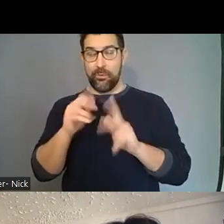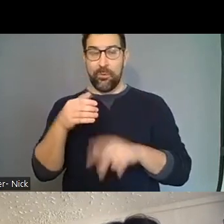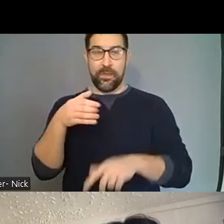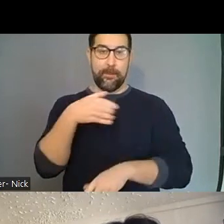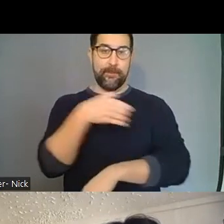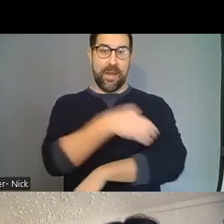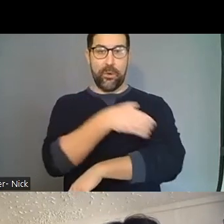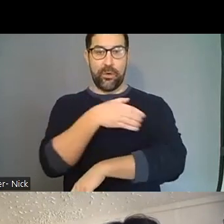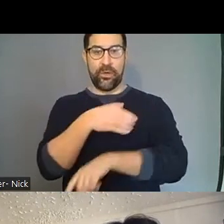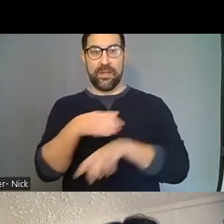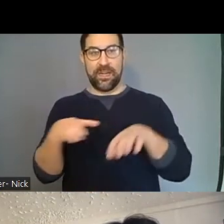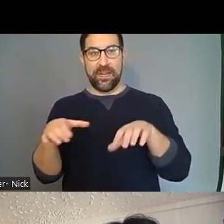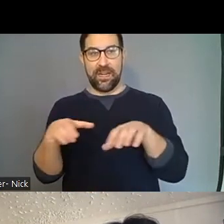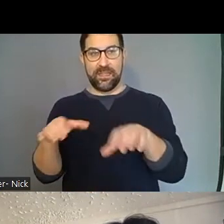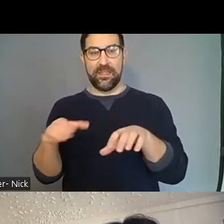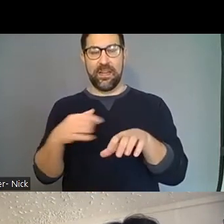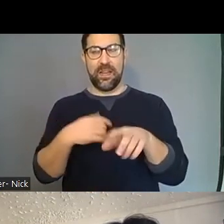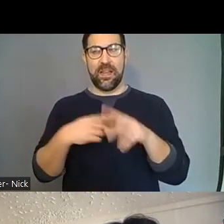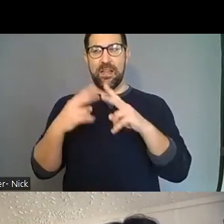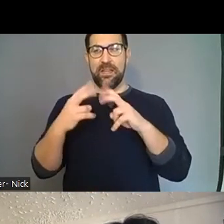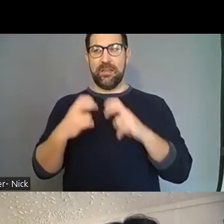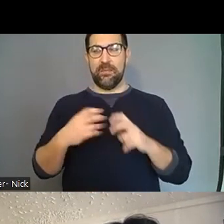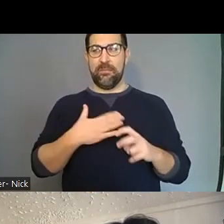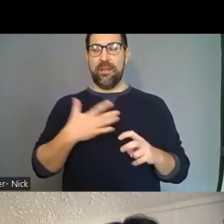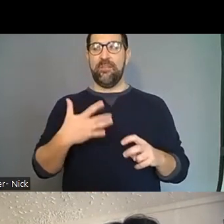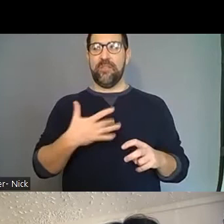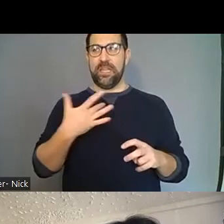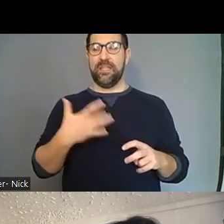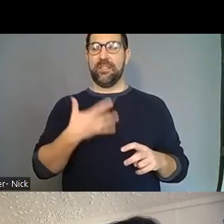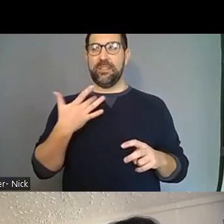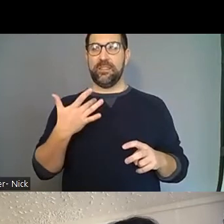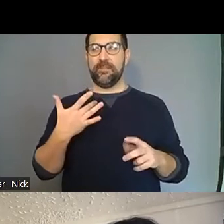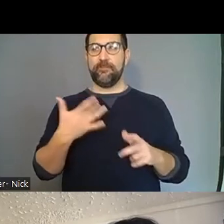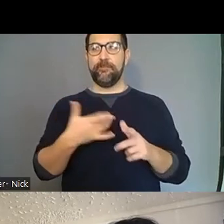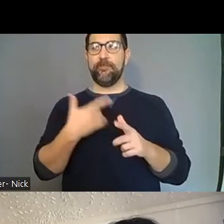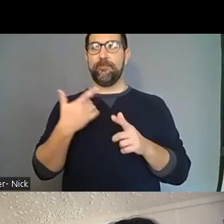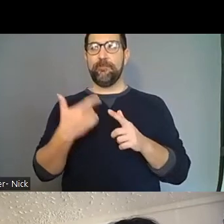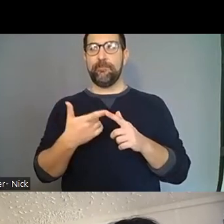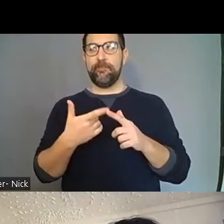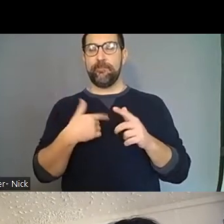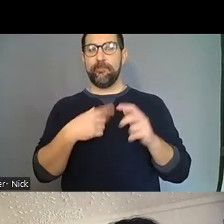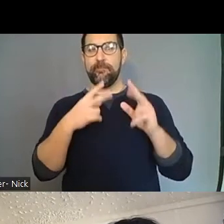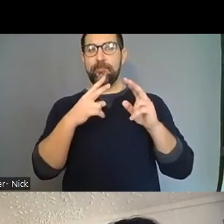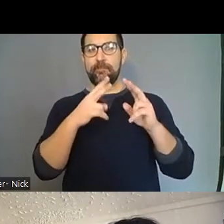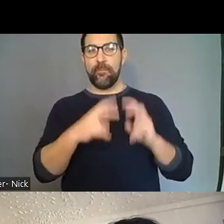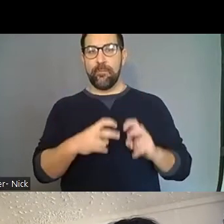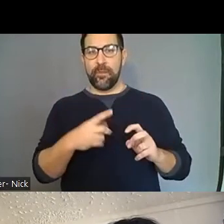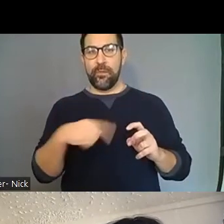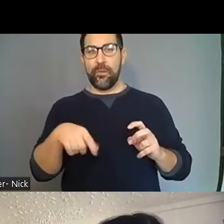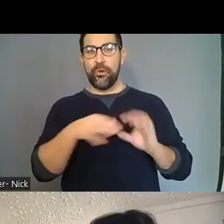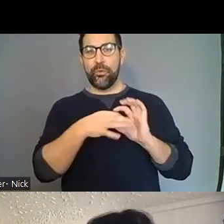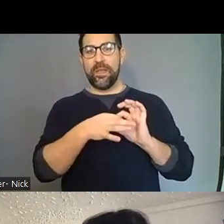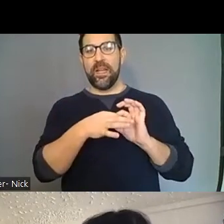way, what I do examine is my feelings about it. And then from there, examining those relations